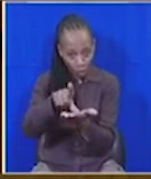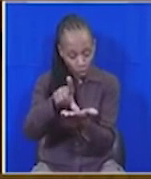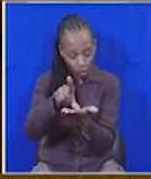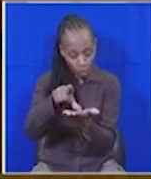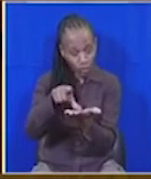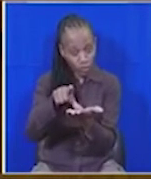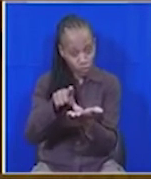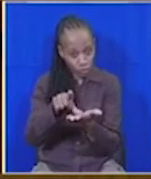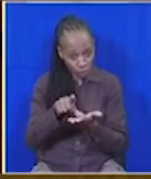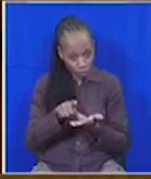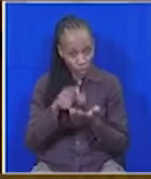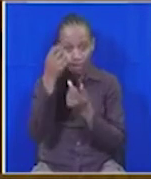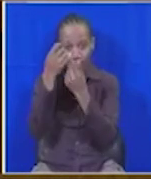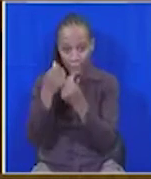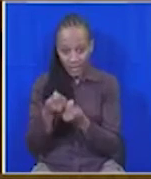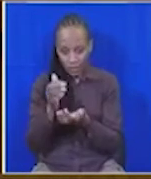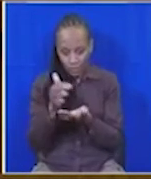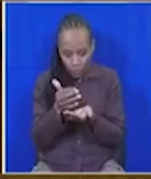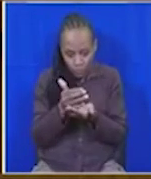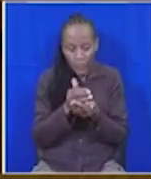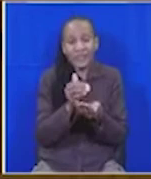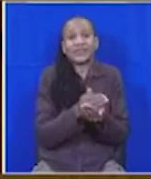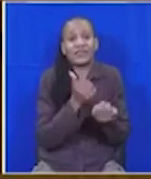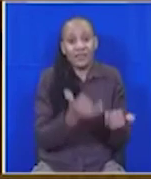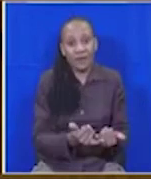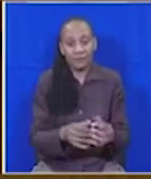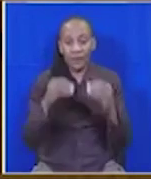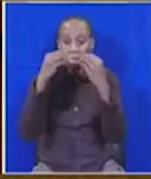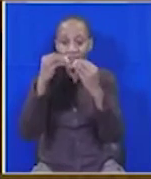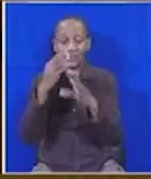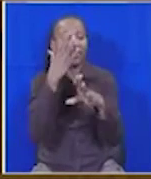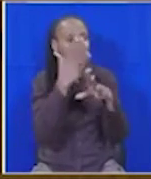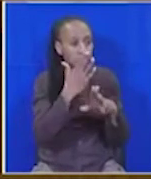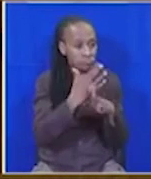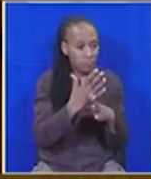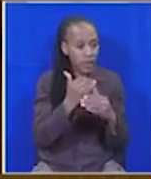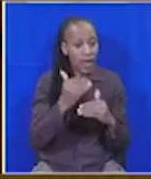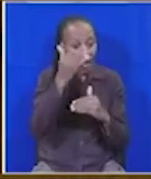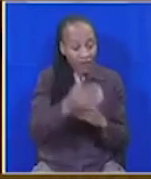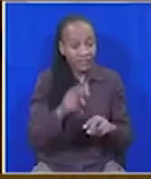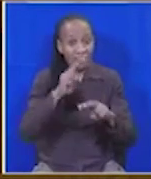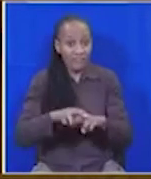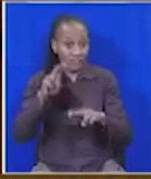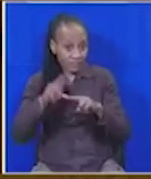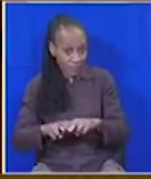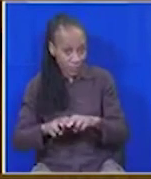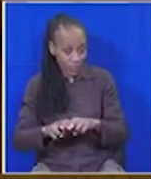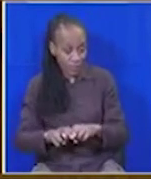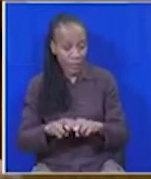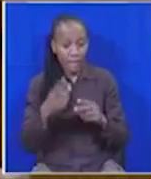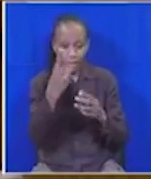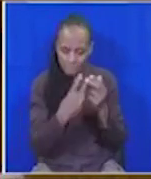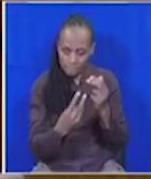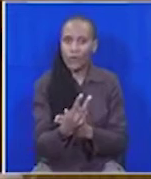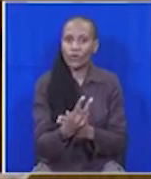government spending capacity. Together with business and labour, the government, after the budget in February, embarked on a foreign